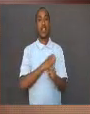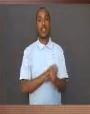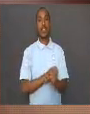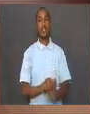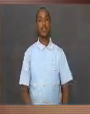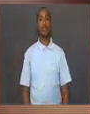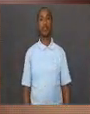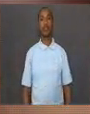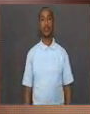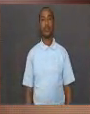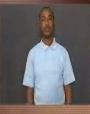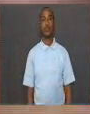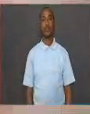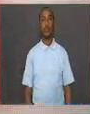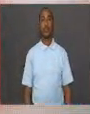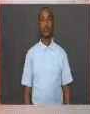non-spontaneous.